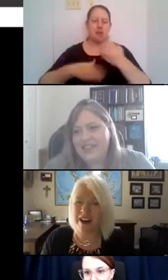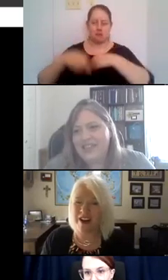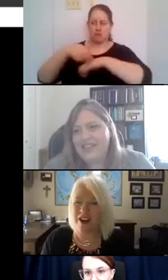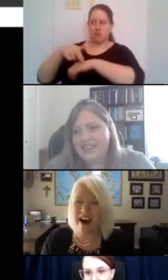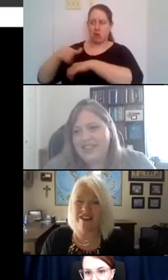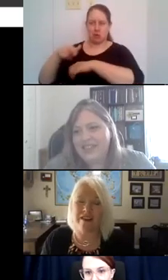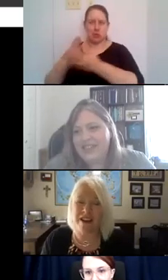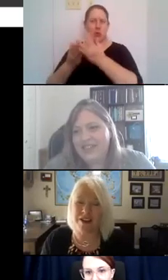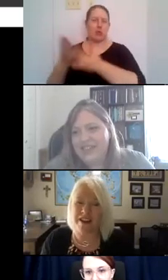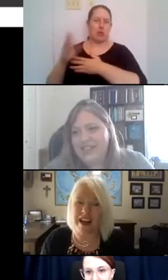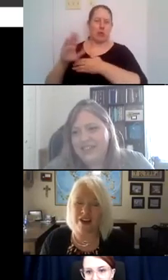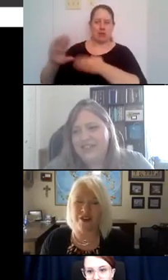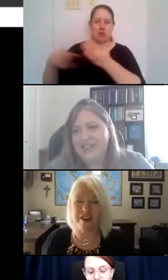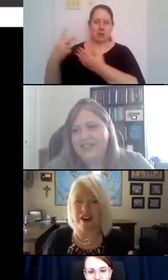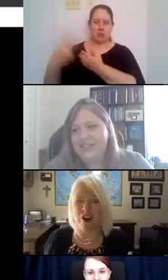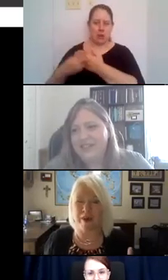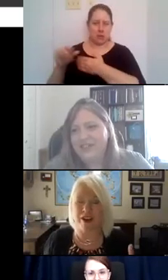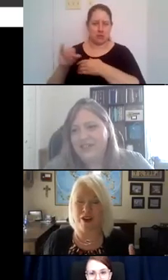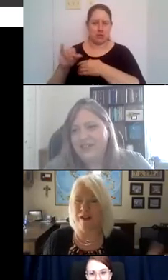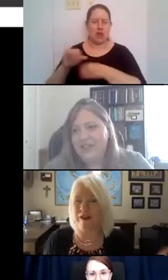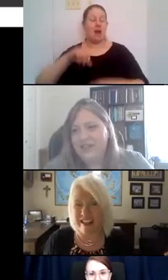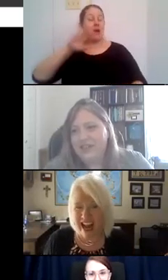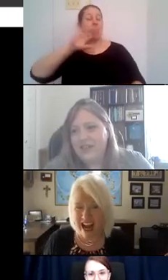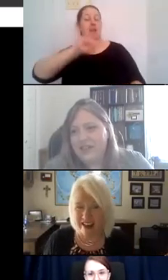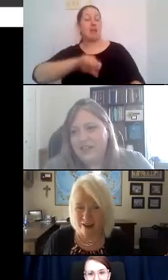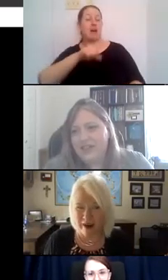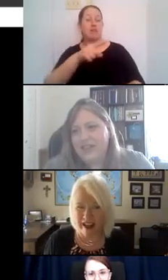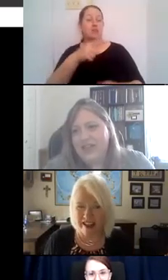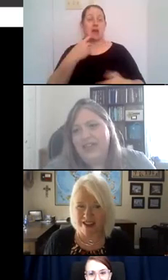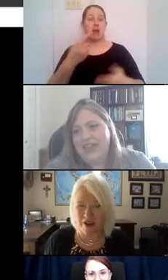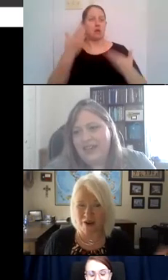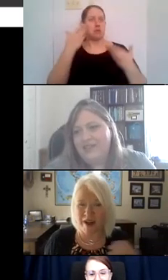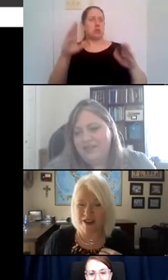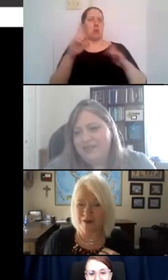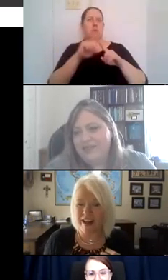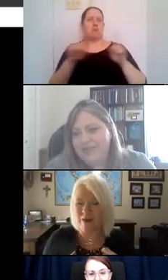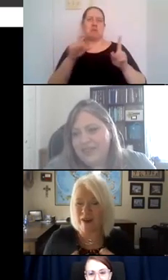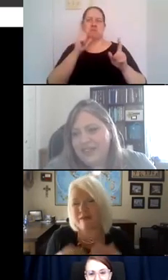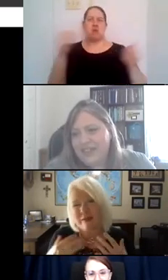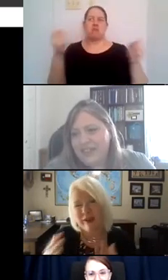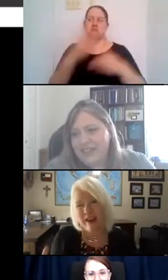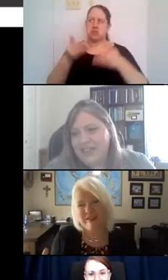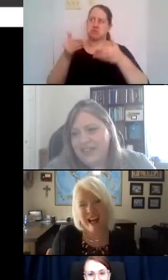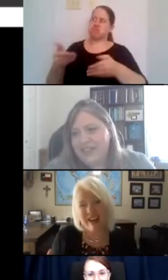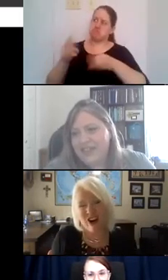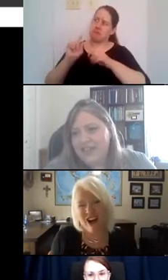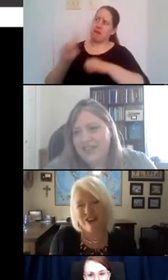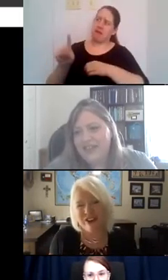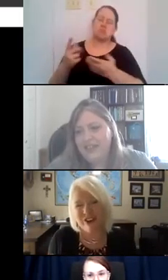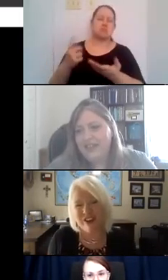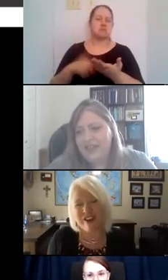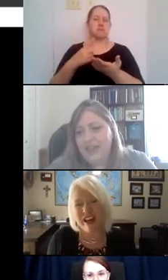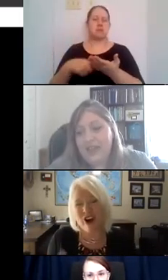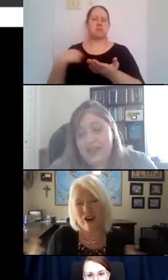so, I love that you say you didn't know, but you weren't afraid to ask, right? So we sometimes we have to get out of our